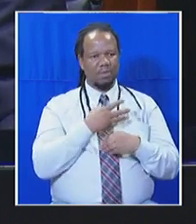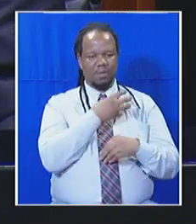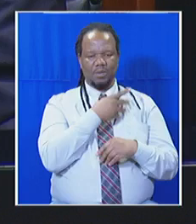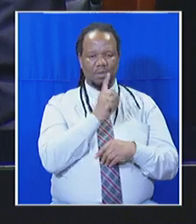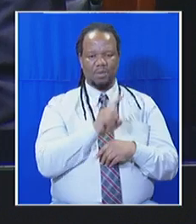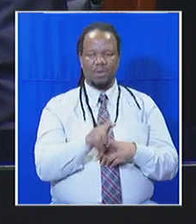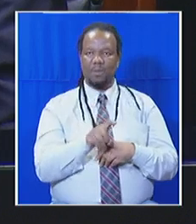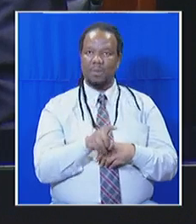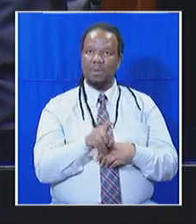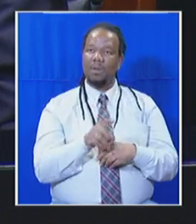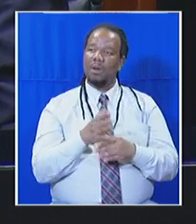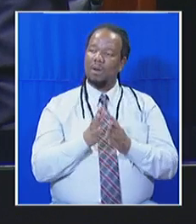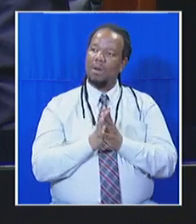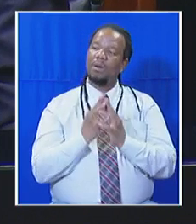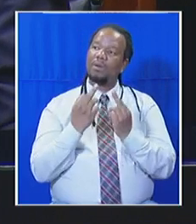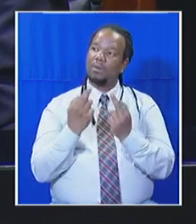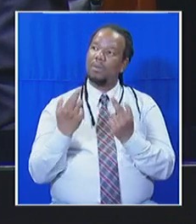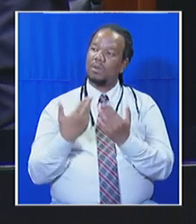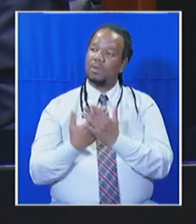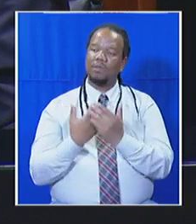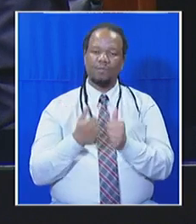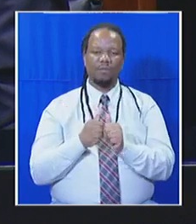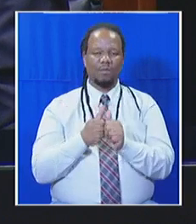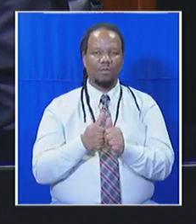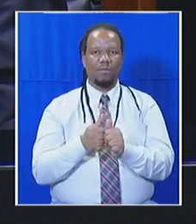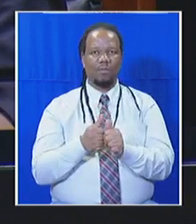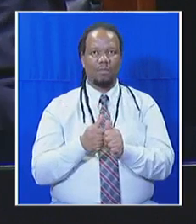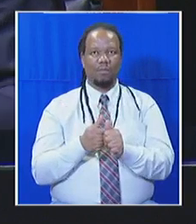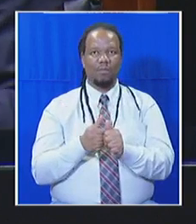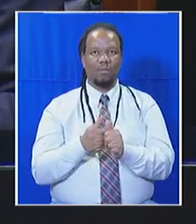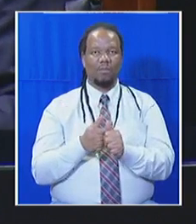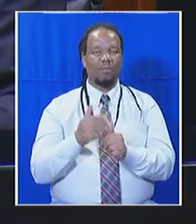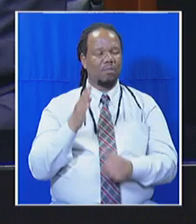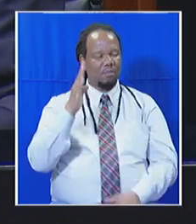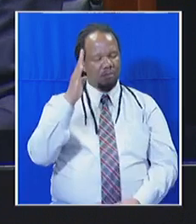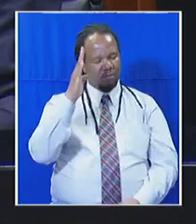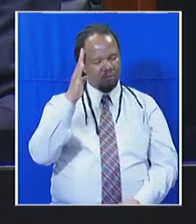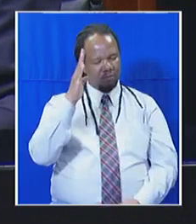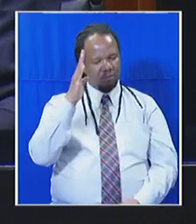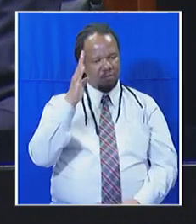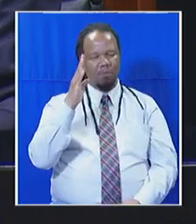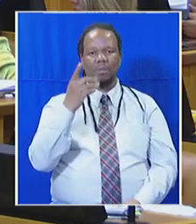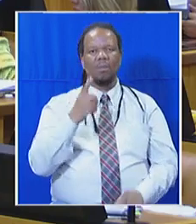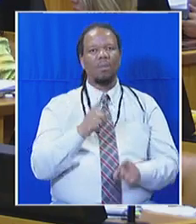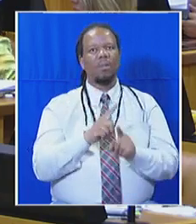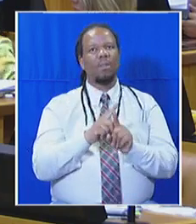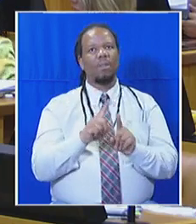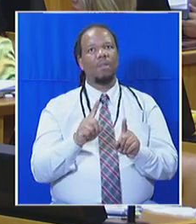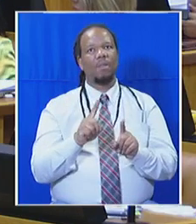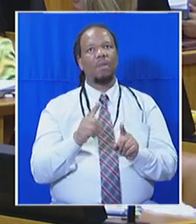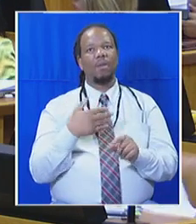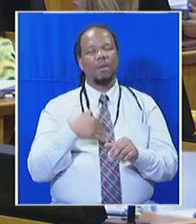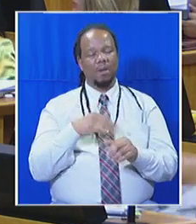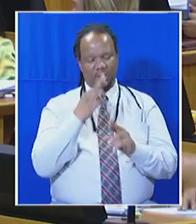recommend that we go that rule, honorable members. Let's proceed that way. Deputy Speaker. Yes, honorable member. I respect the fact that you've made a ruling,